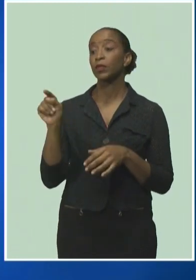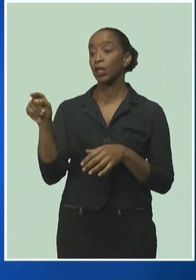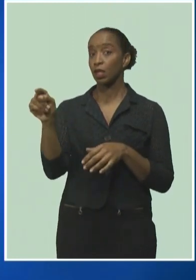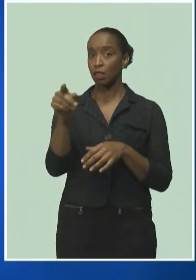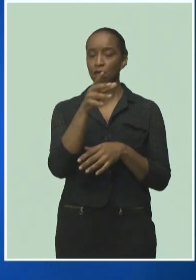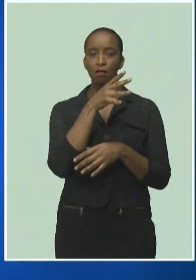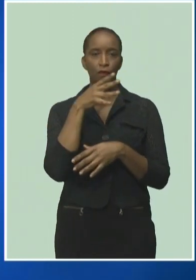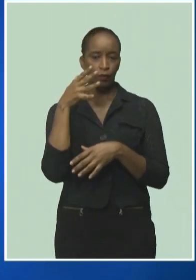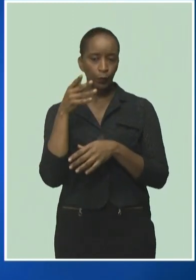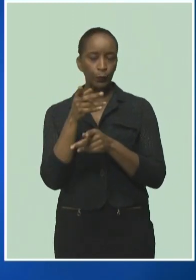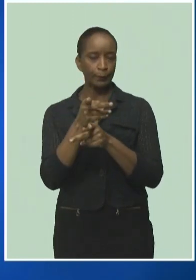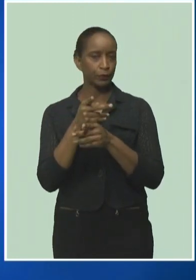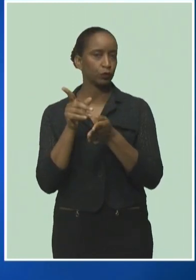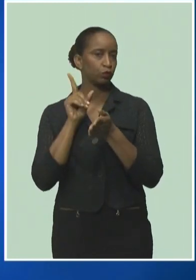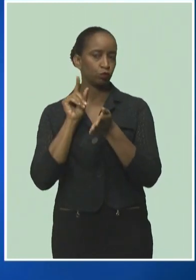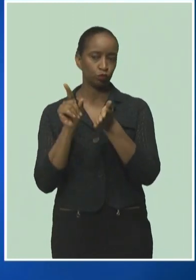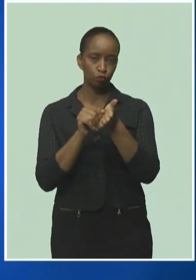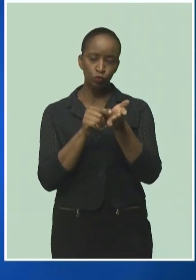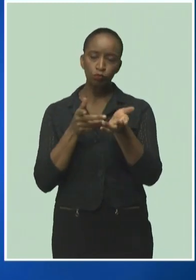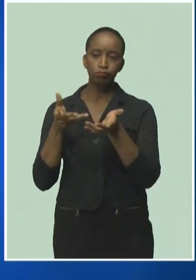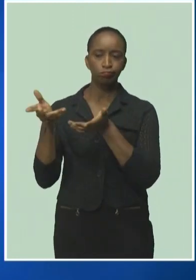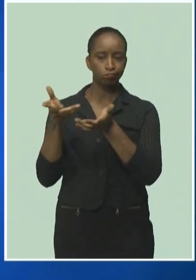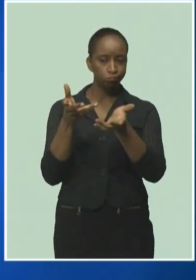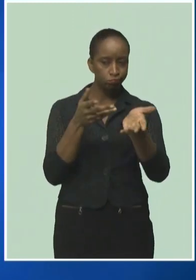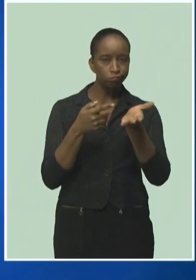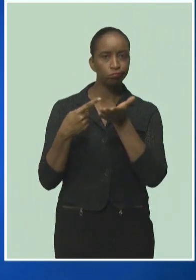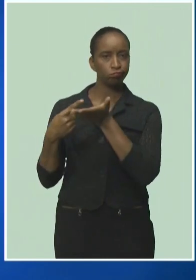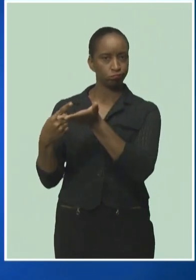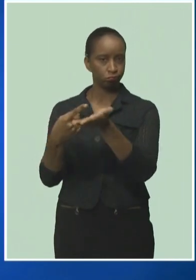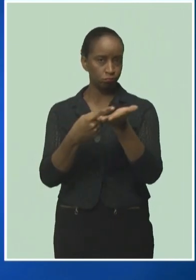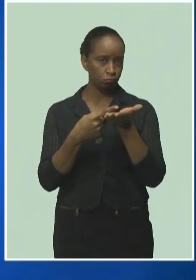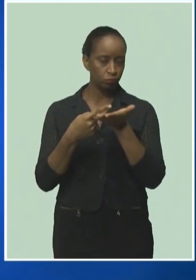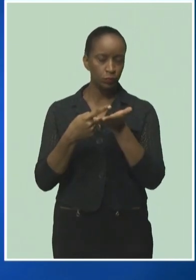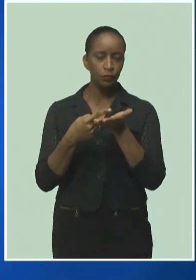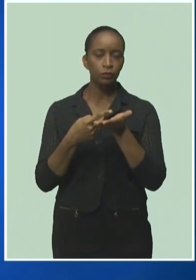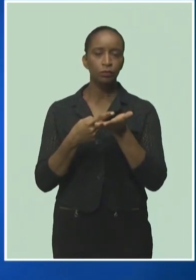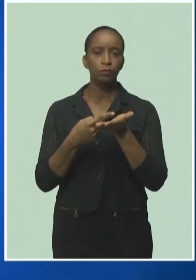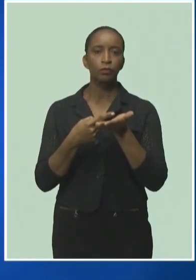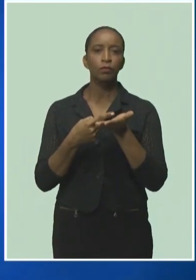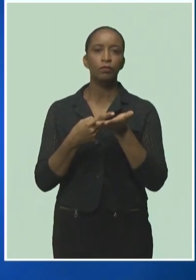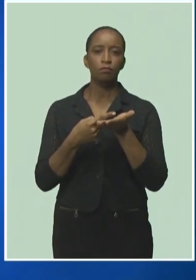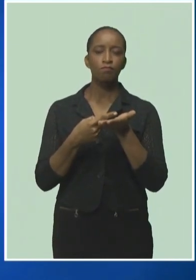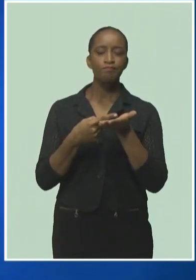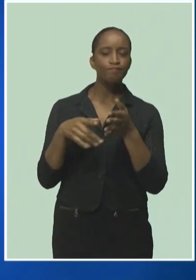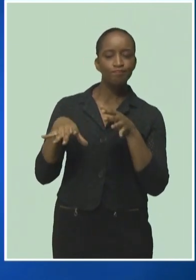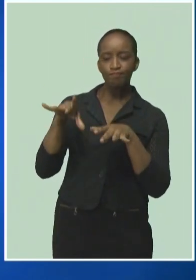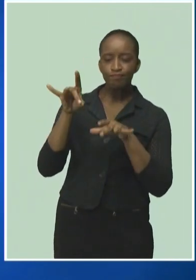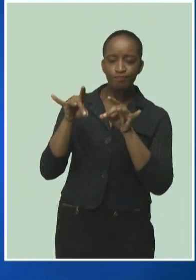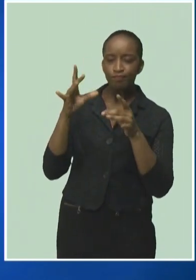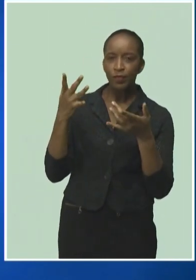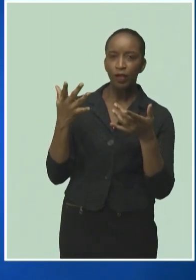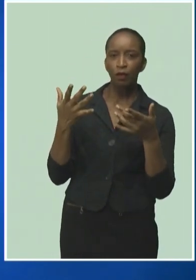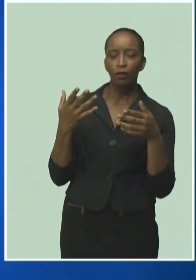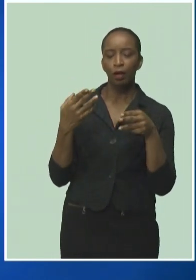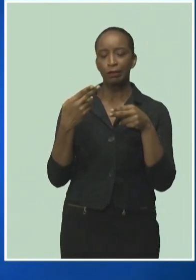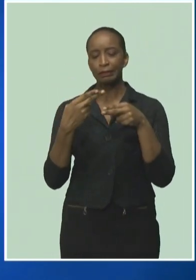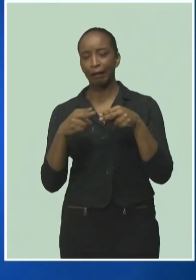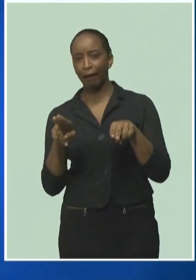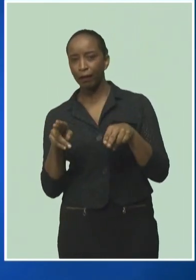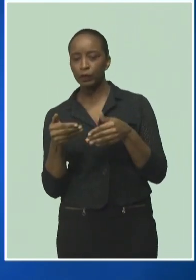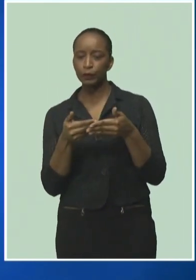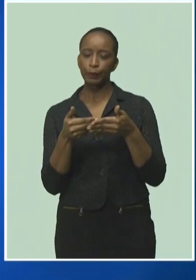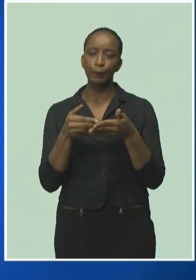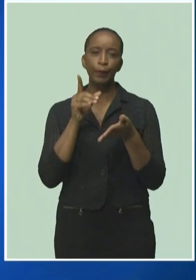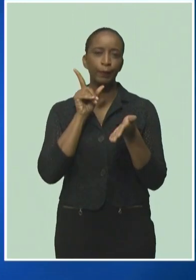producers, as well as the main hatchery on the island. And the amount of eggs and baby chicks delivered. We will have adequate